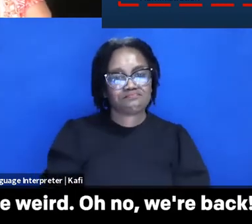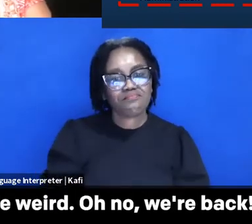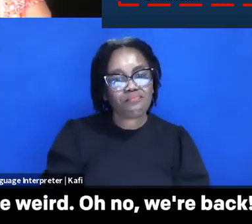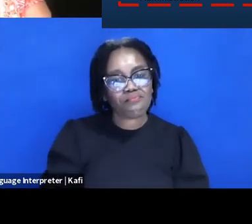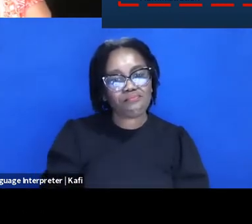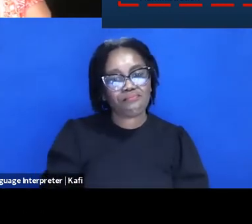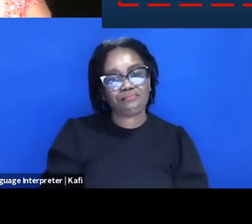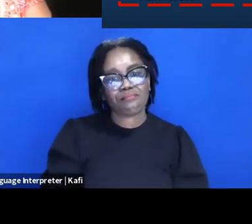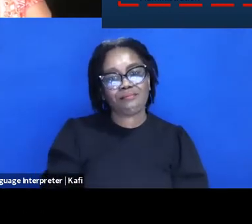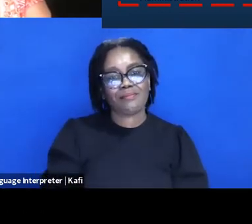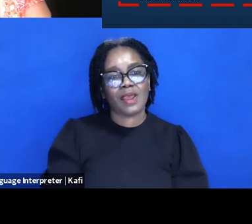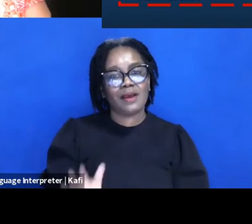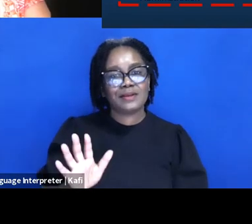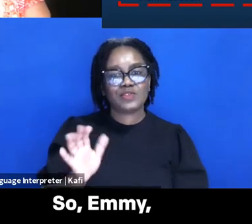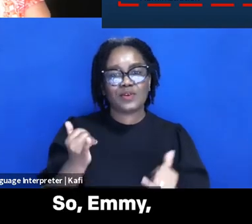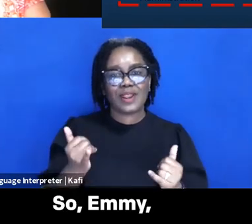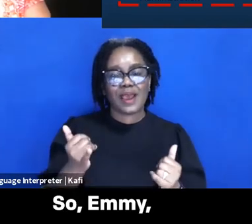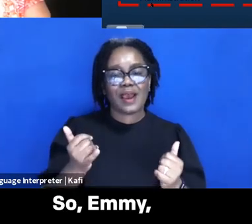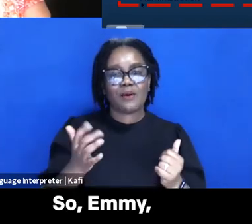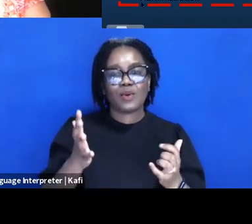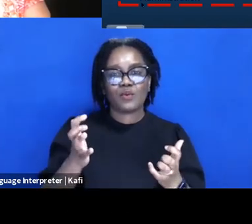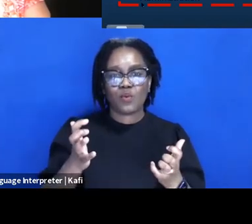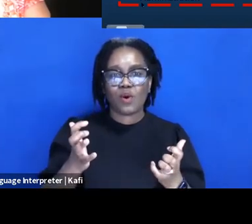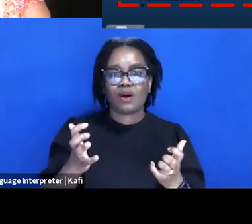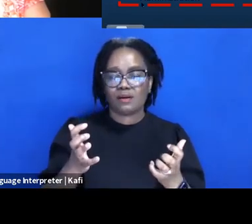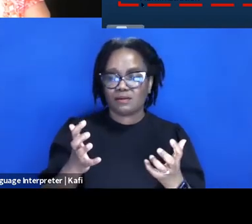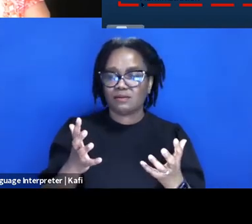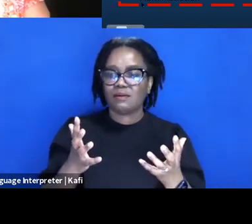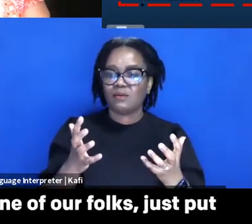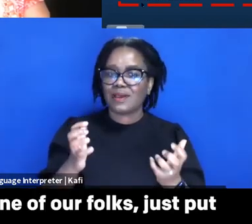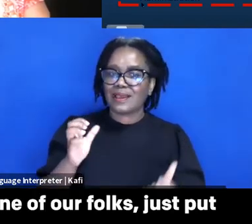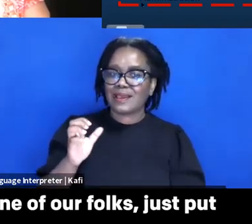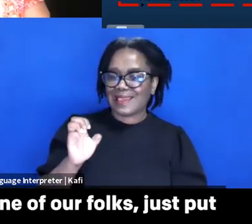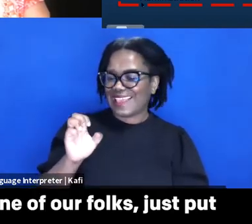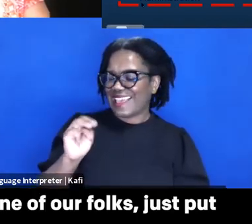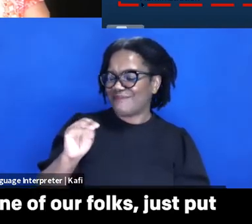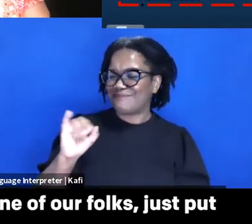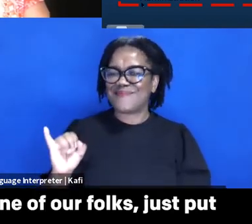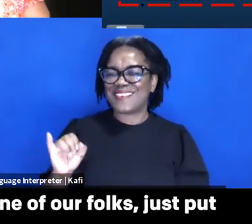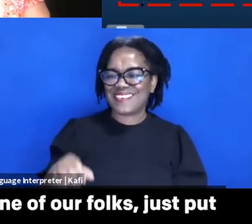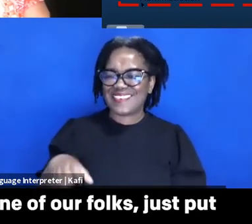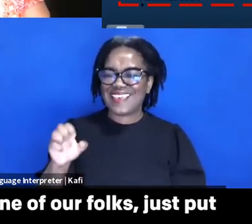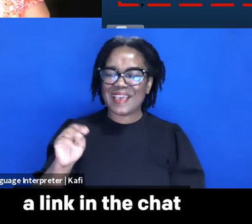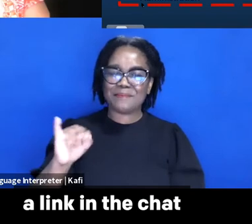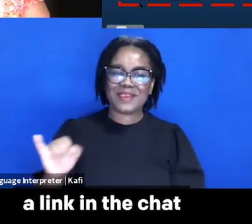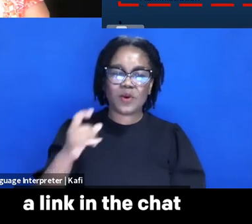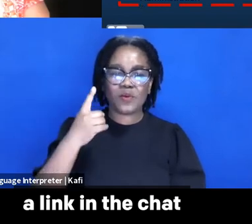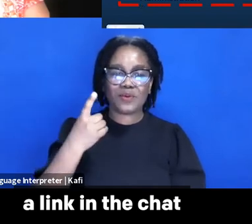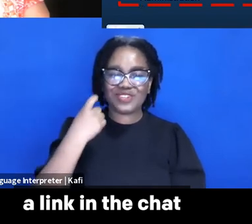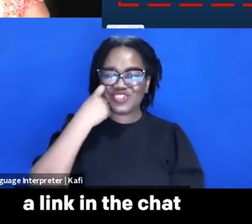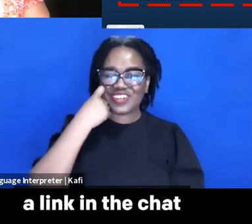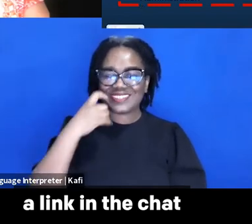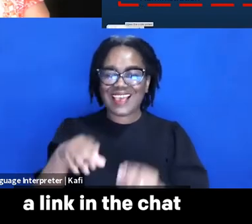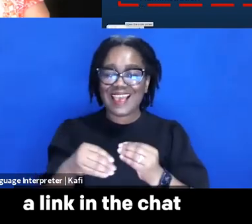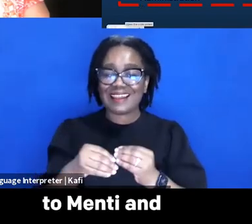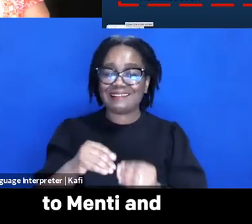weird. Oh no, bring it back. So Emmy, one of our folks, just put a link in the